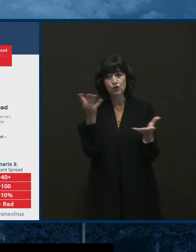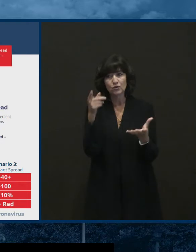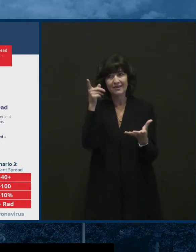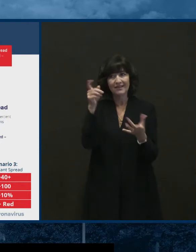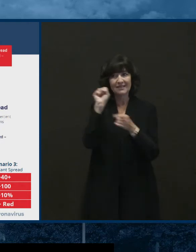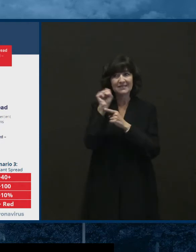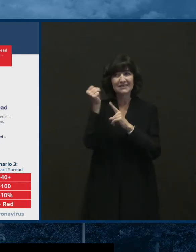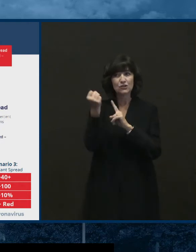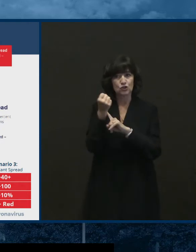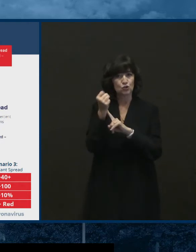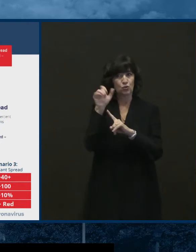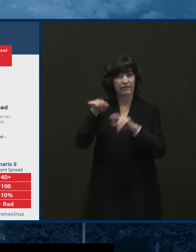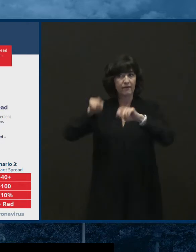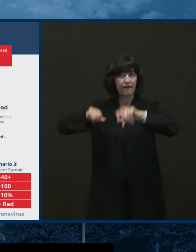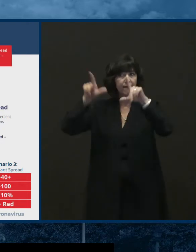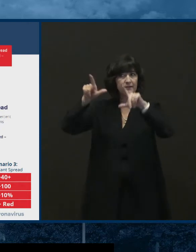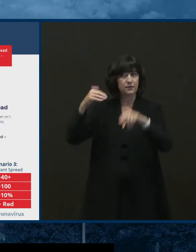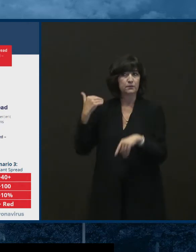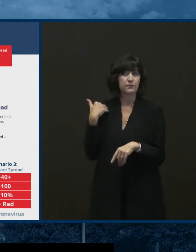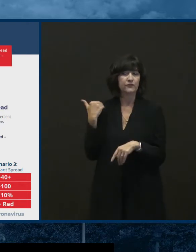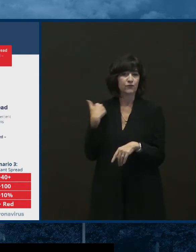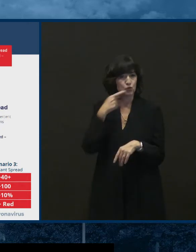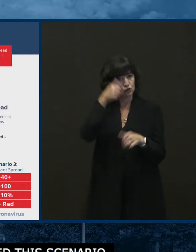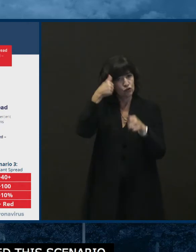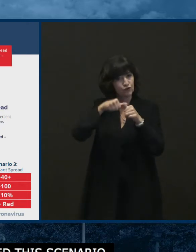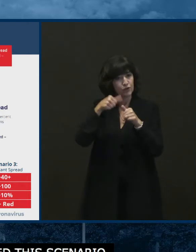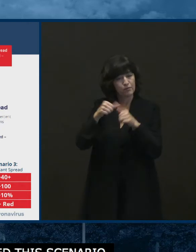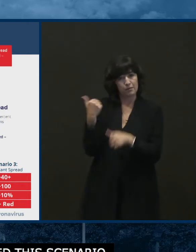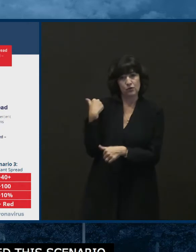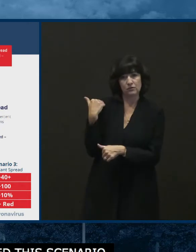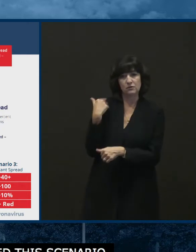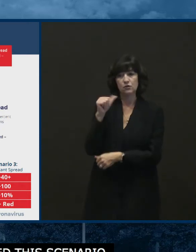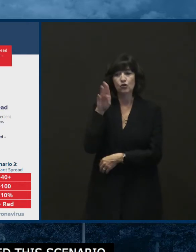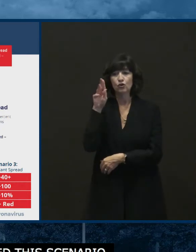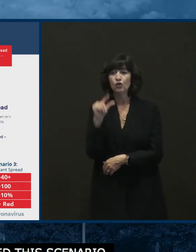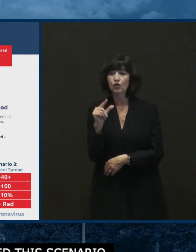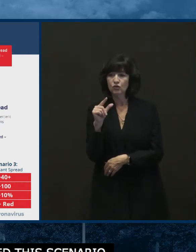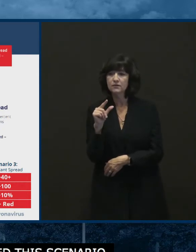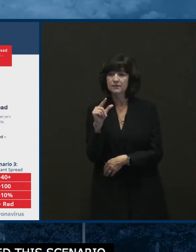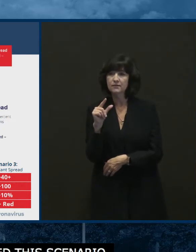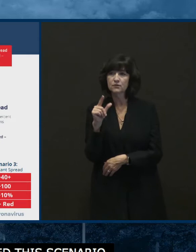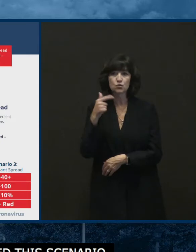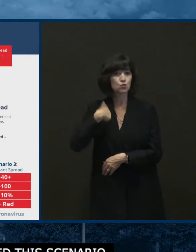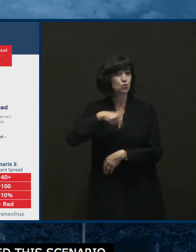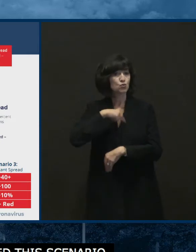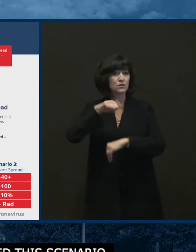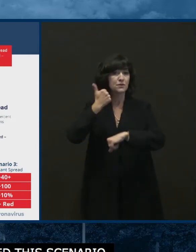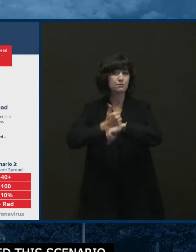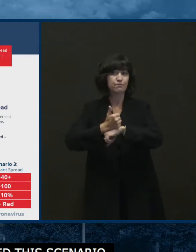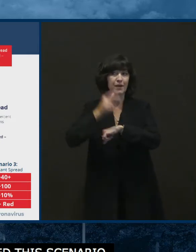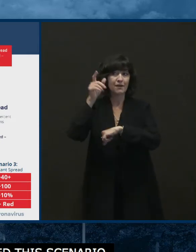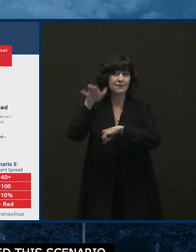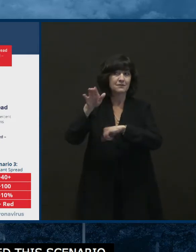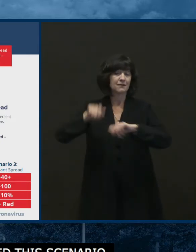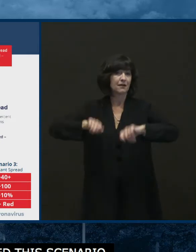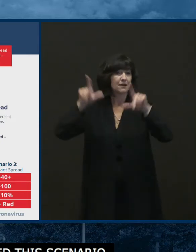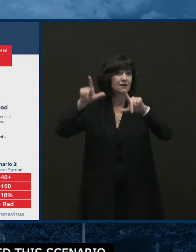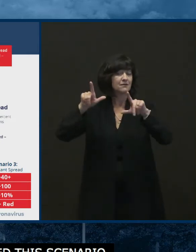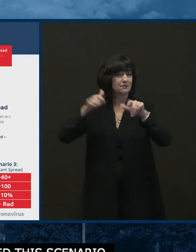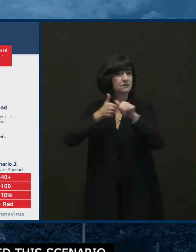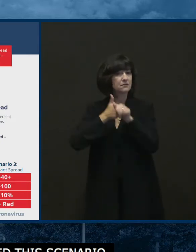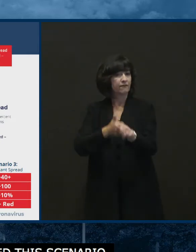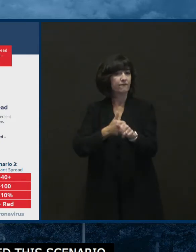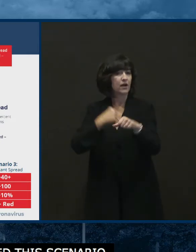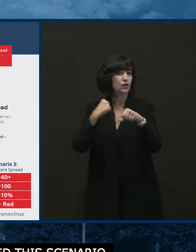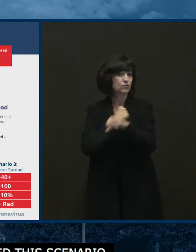scenario picture with you before. If you'll remember, back in August, it was based on data announced that schools could open